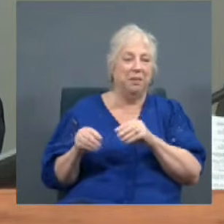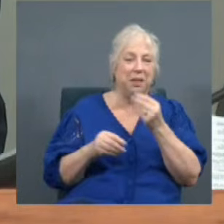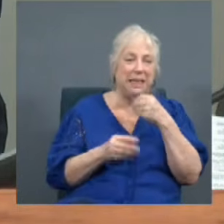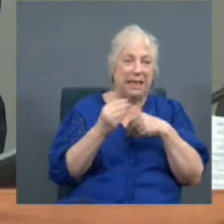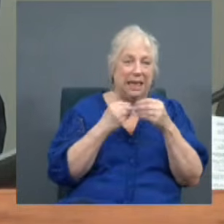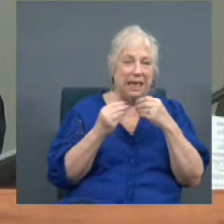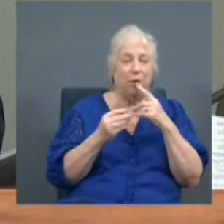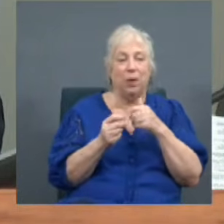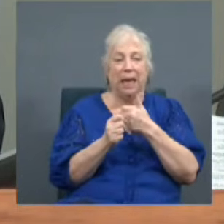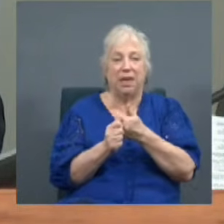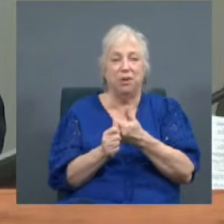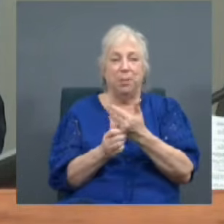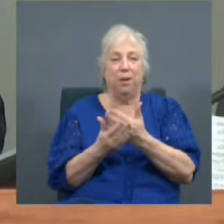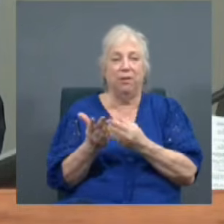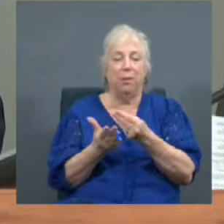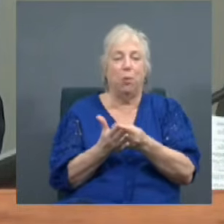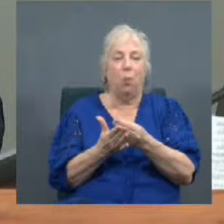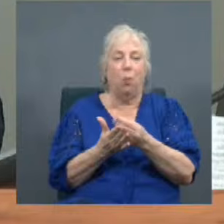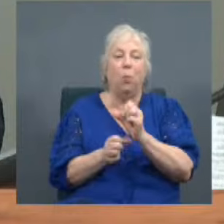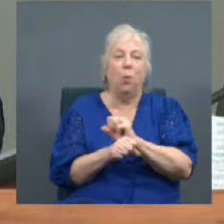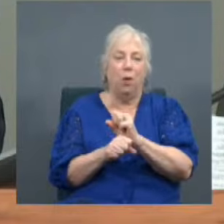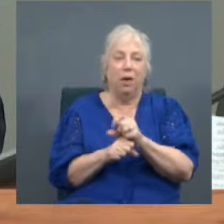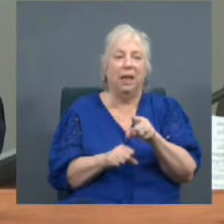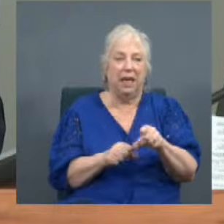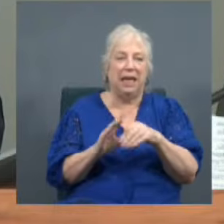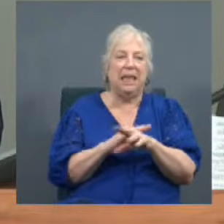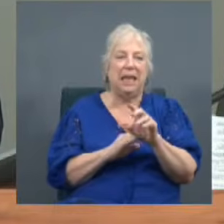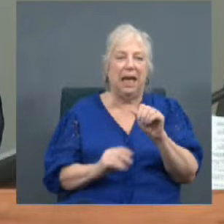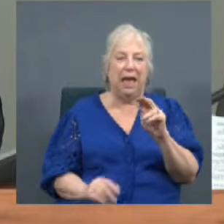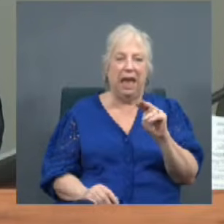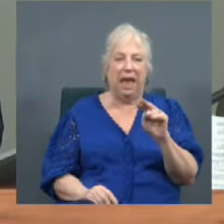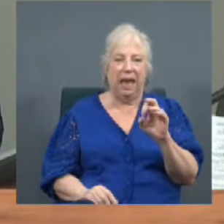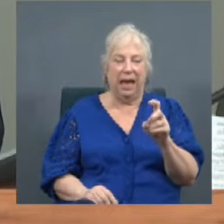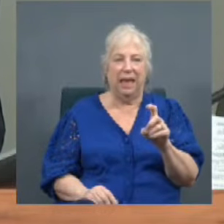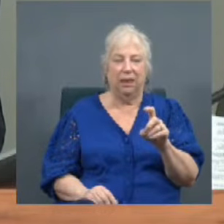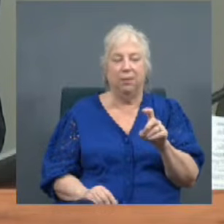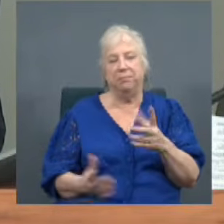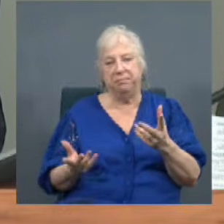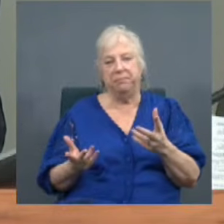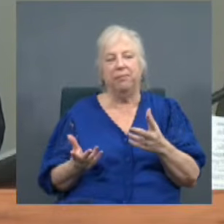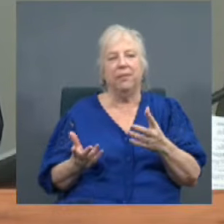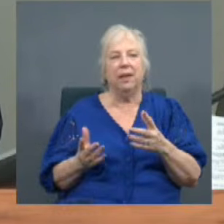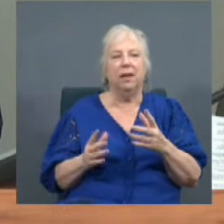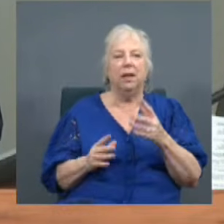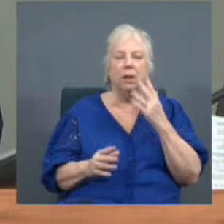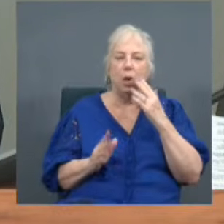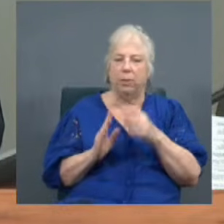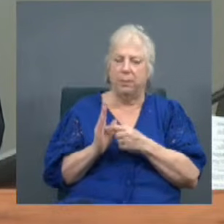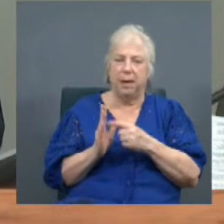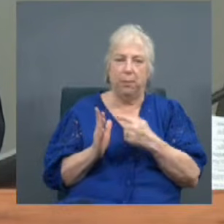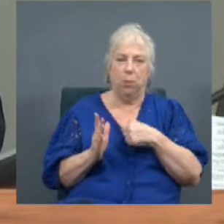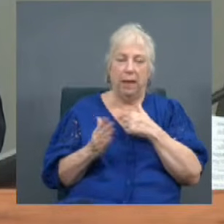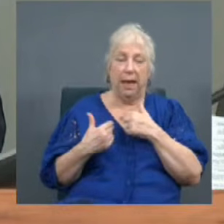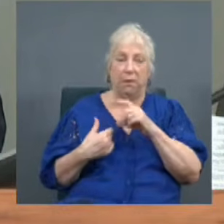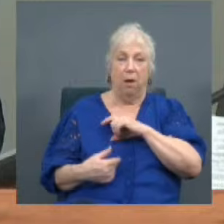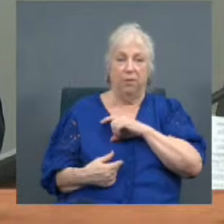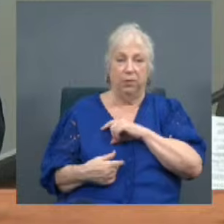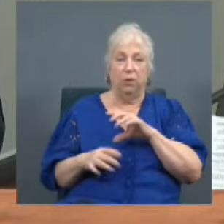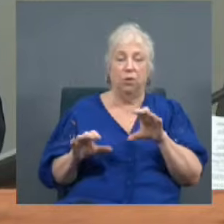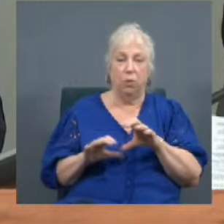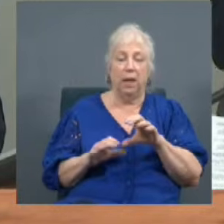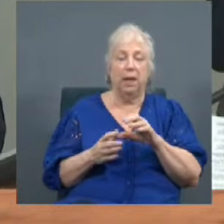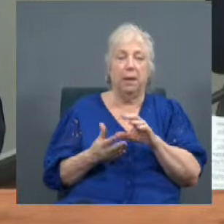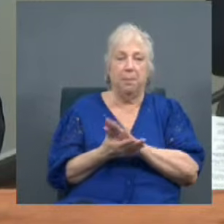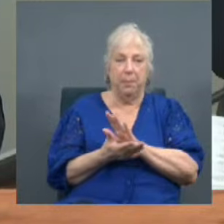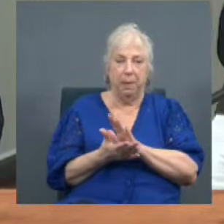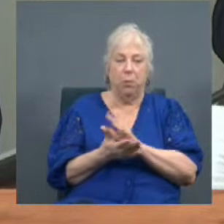catch up on some work at the annex there as well. So versus, sometimes we'll have officers doing some paperwork in different locations